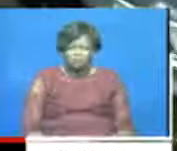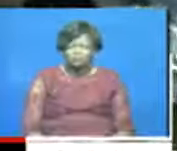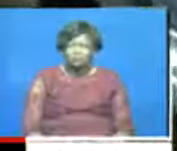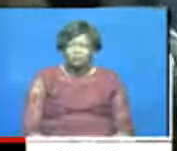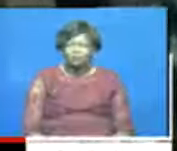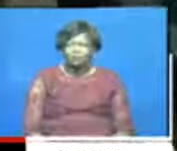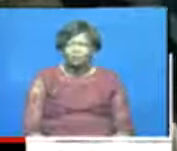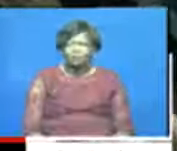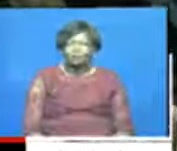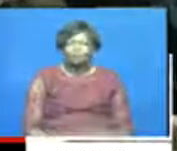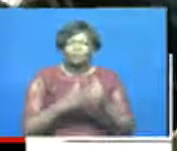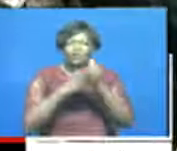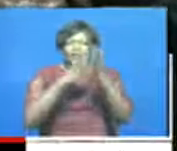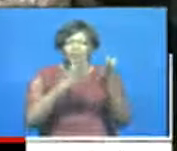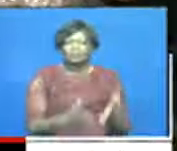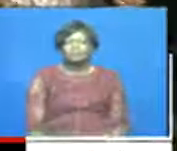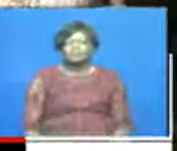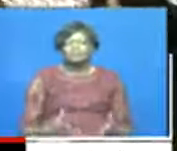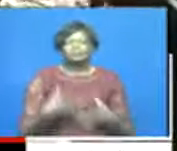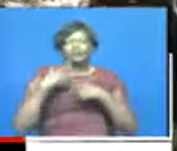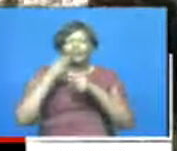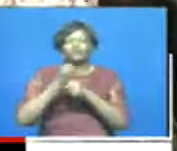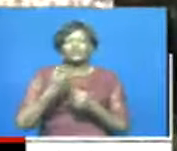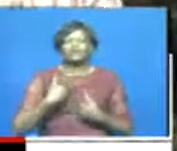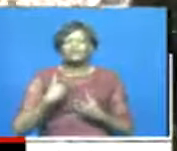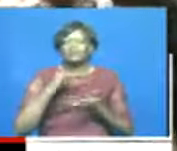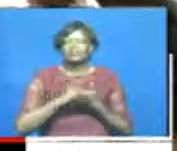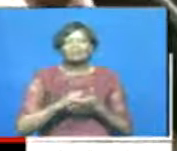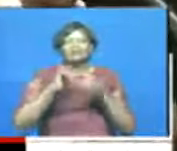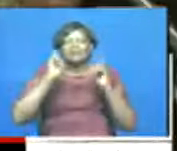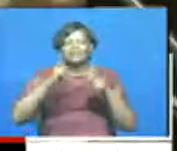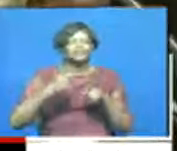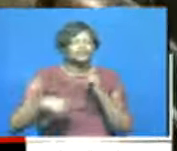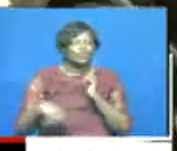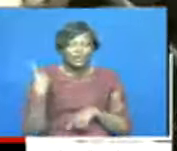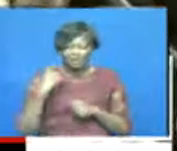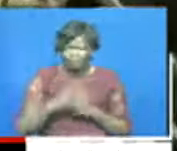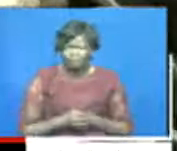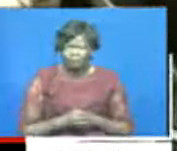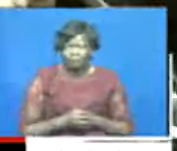The leaders expressed confidence they would form the next government.